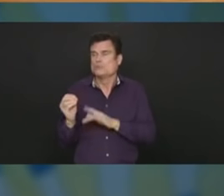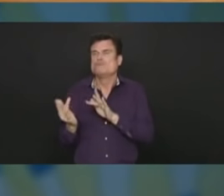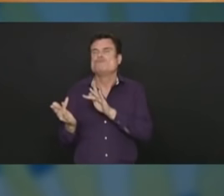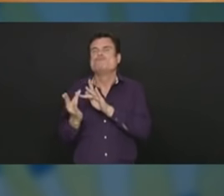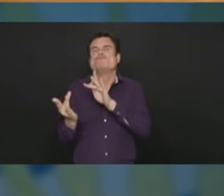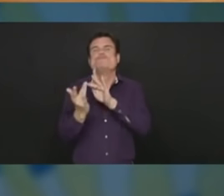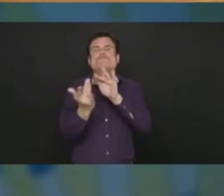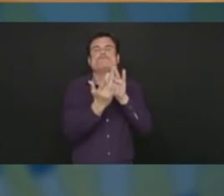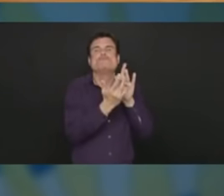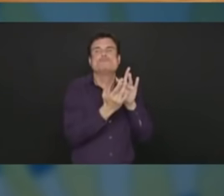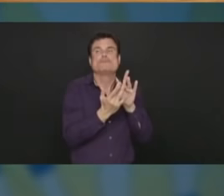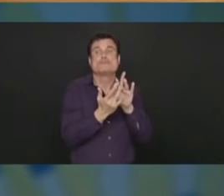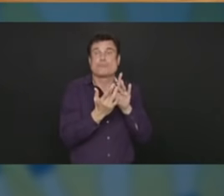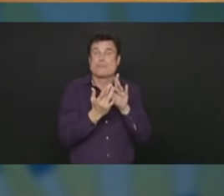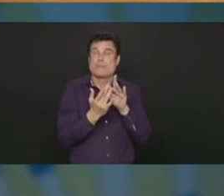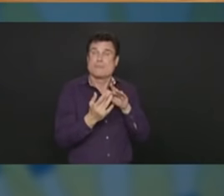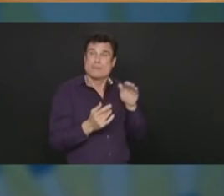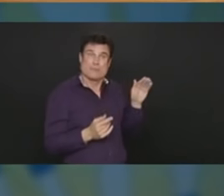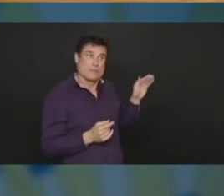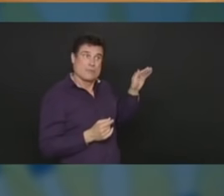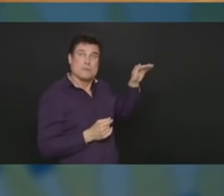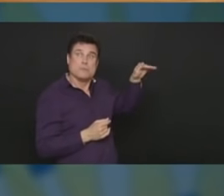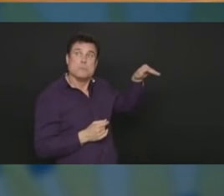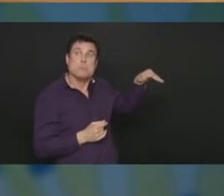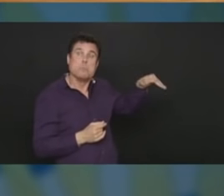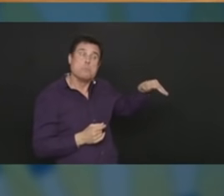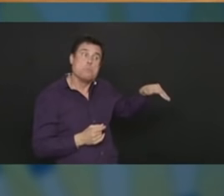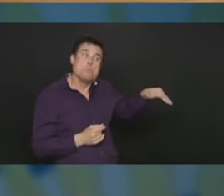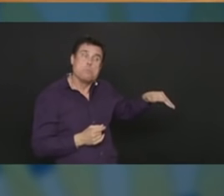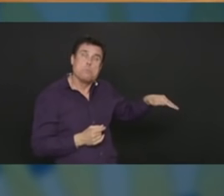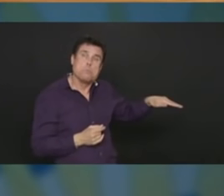stay relatively low, because we know only a portion